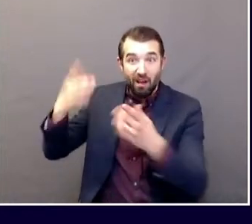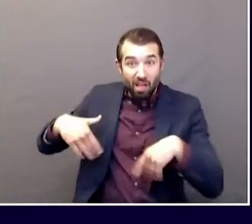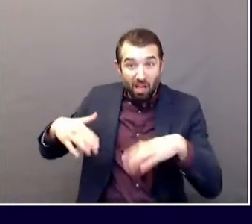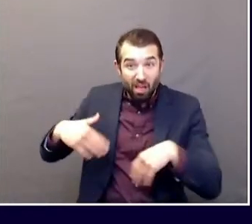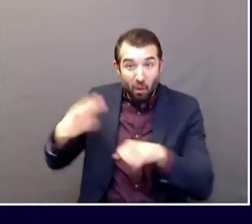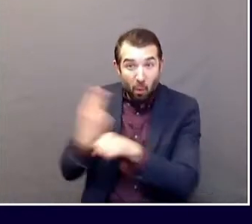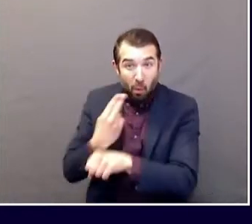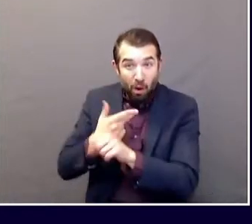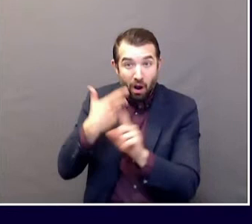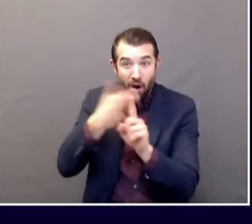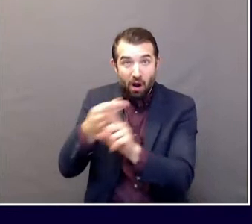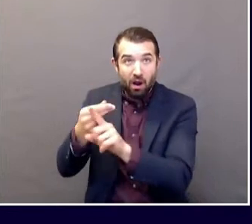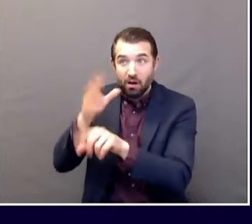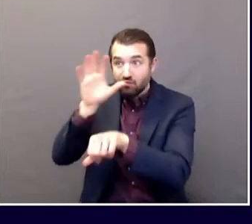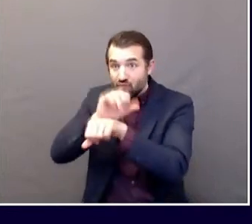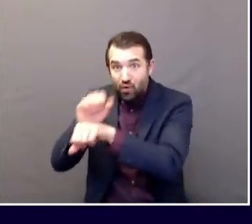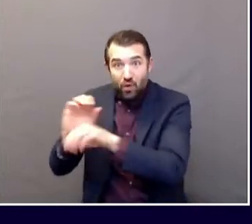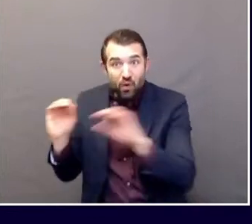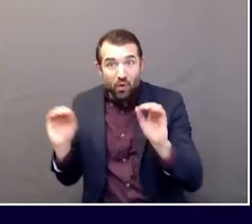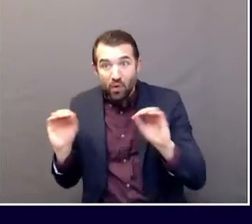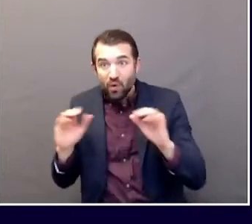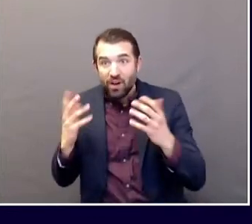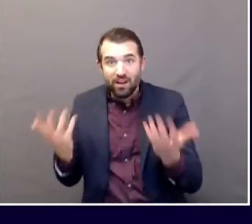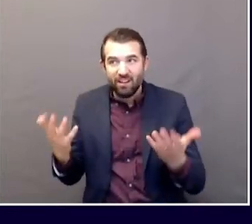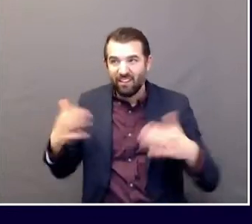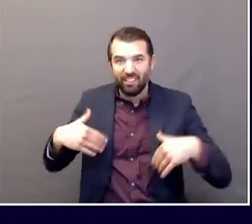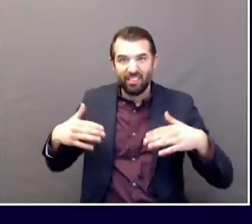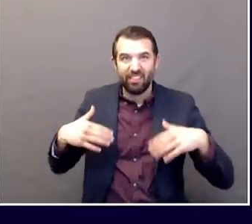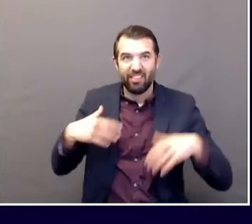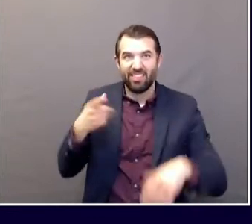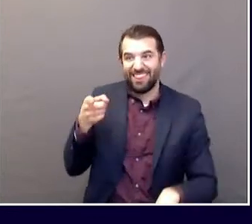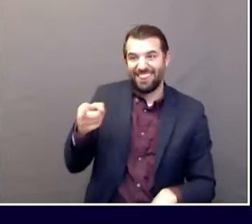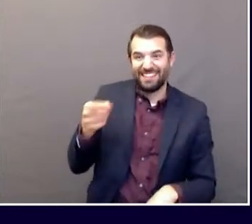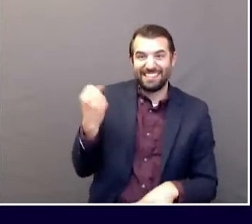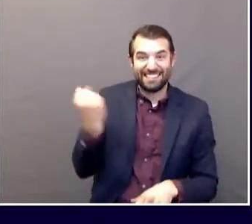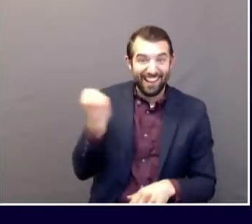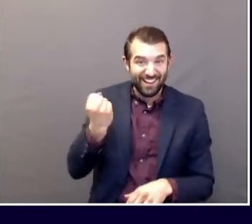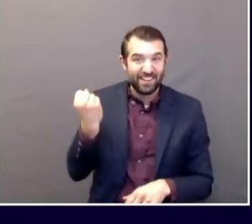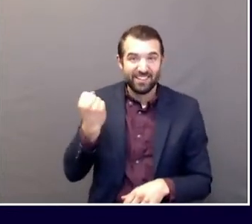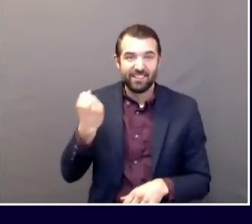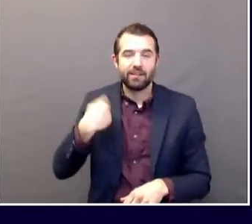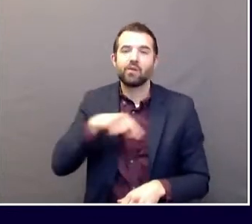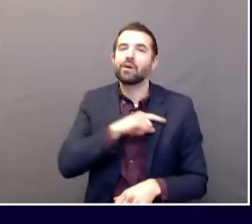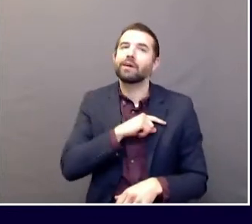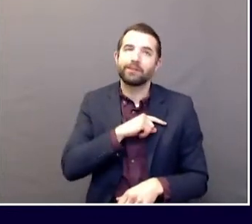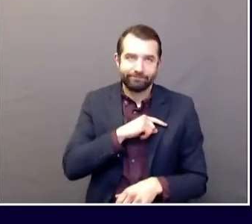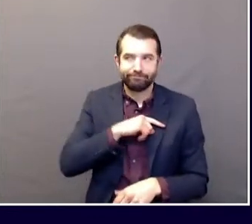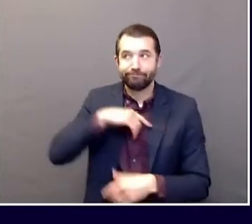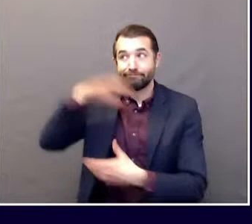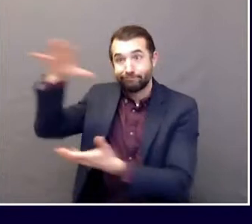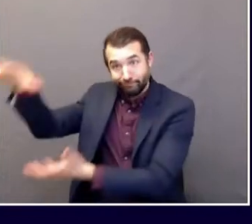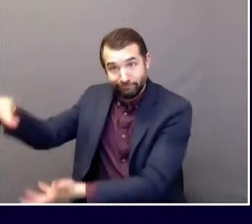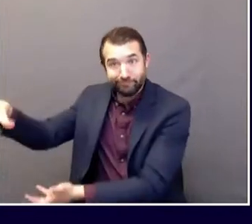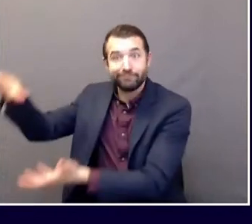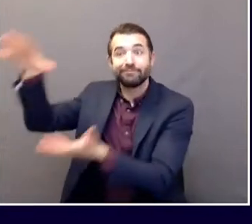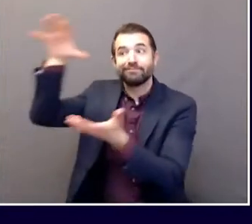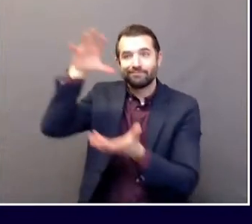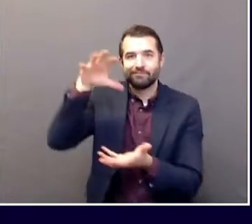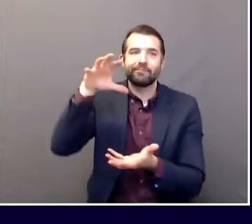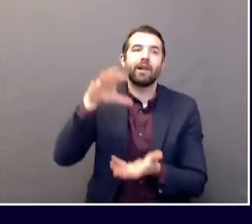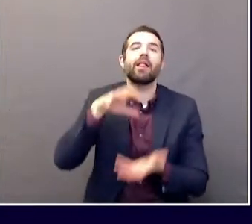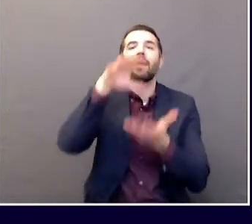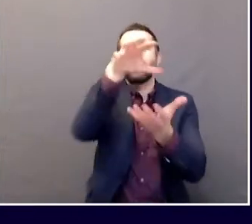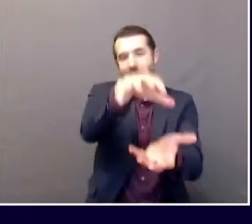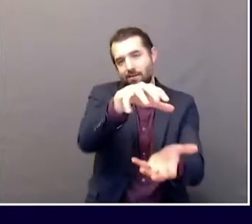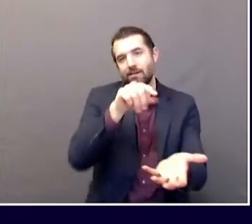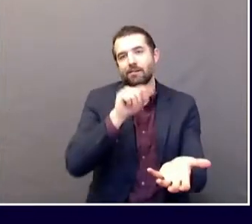be administered. And thus, this Saturday, we are going to be moving those vaccines from the CVS warehouse